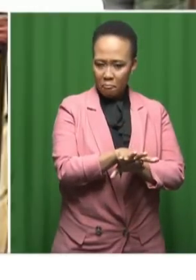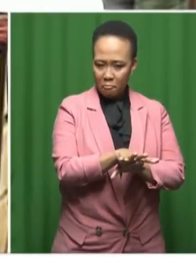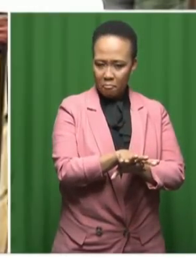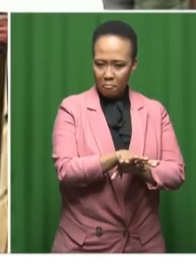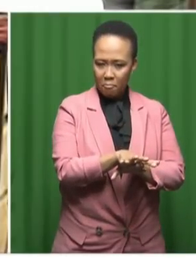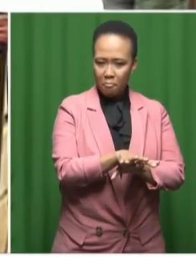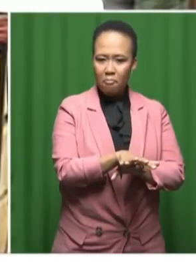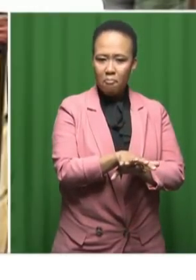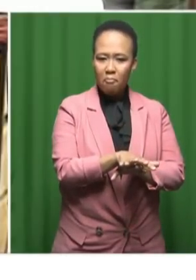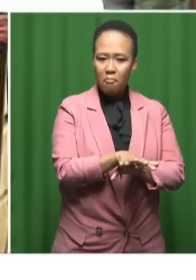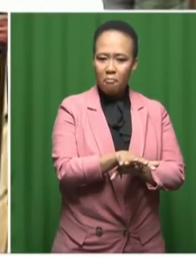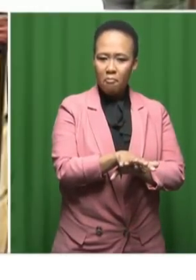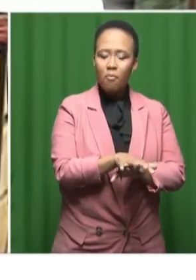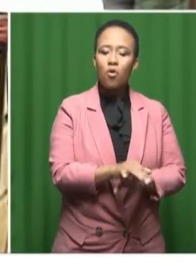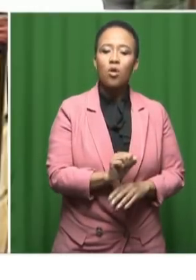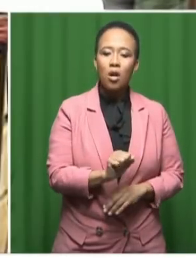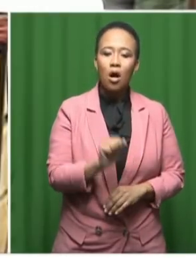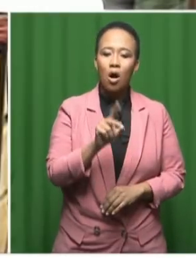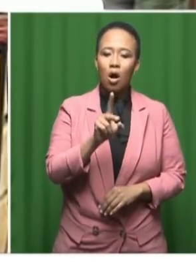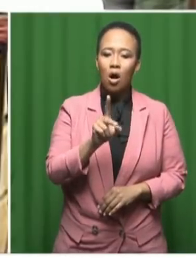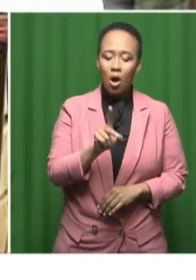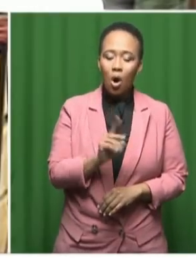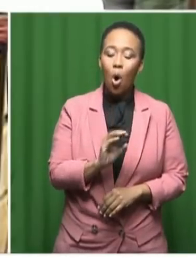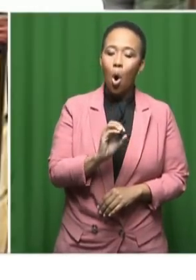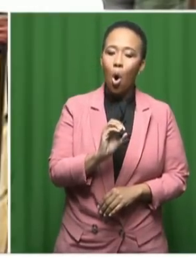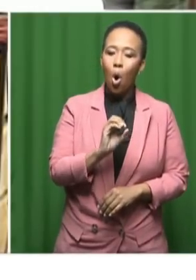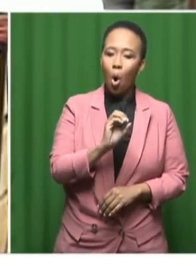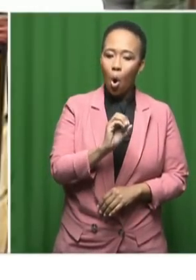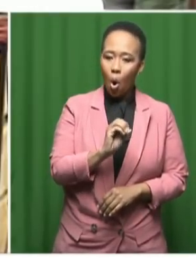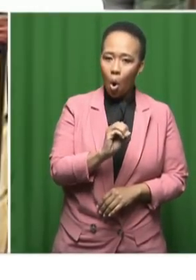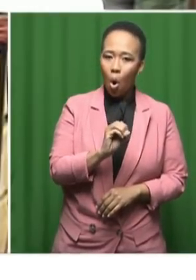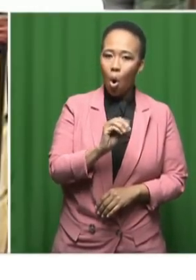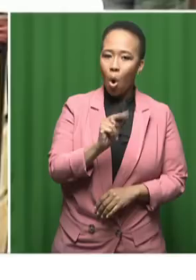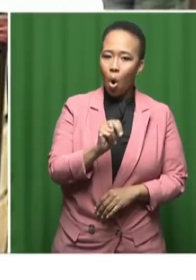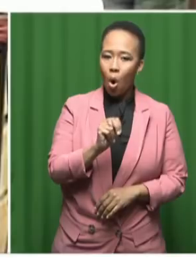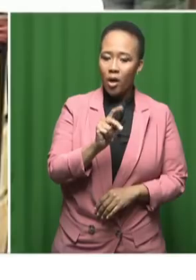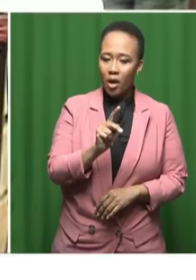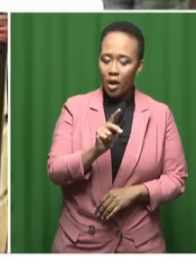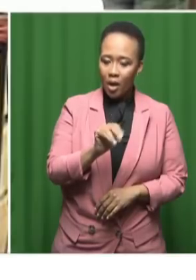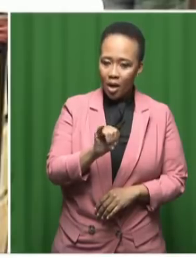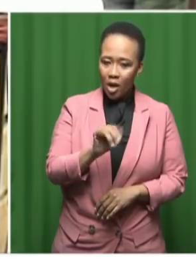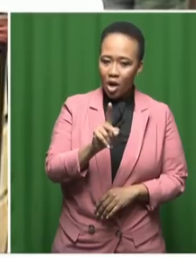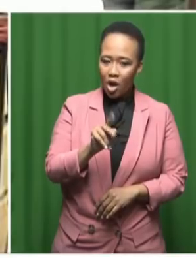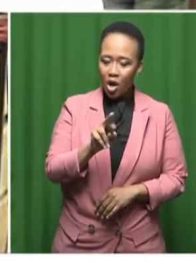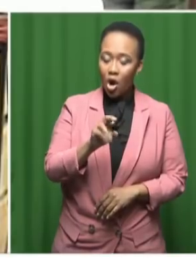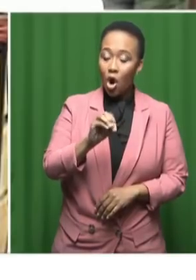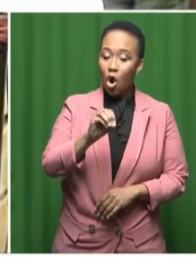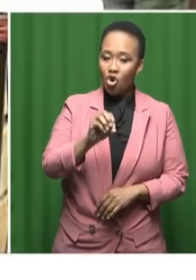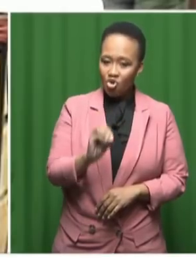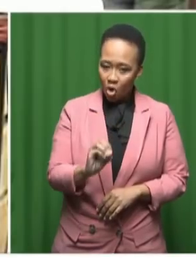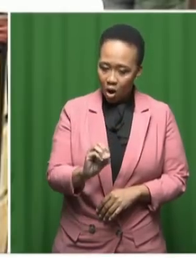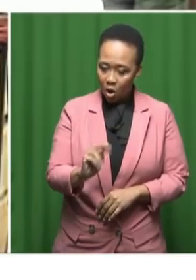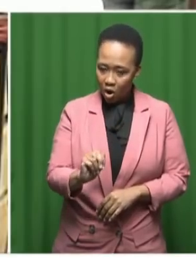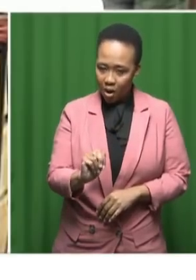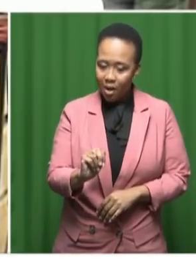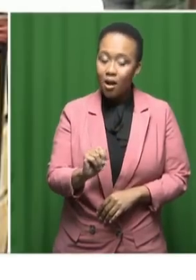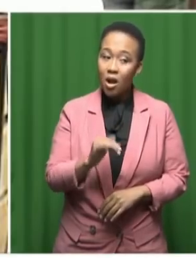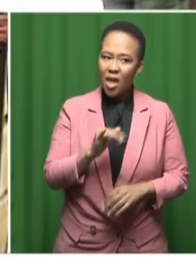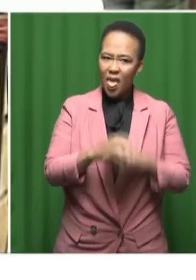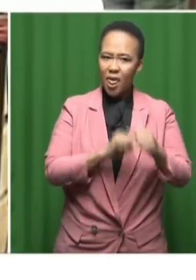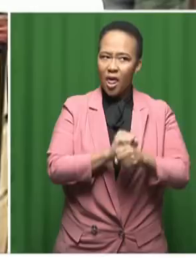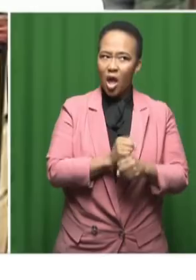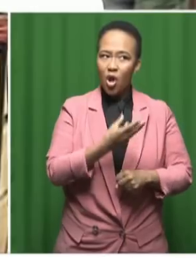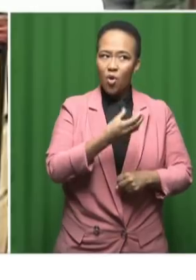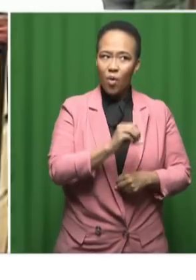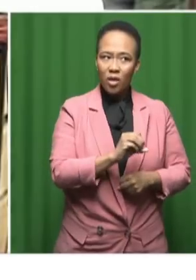this variant called Omicron. If you remember, in the late 2021, early 2022, we experienced